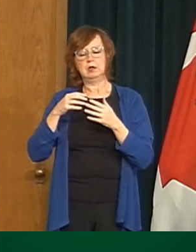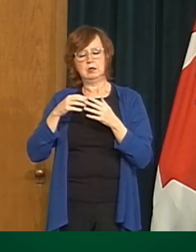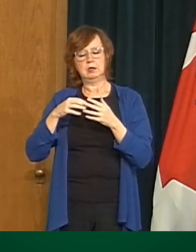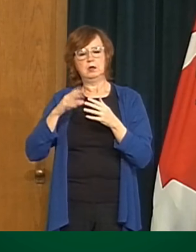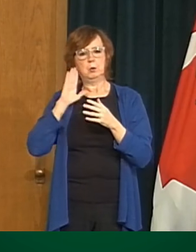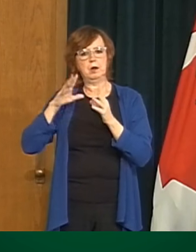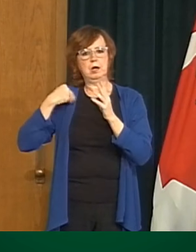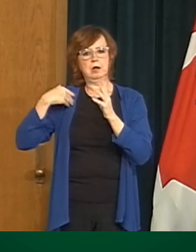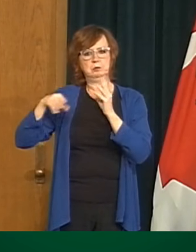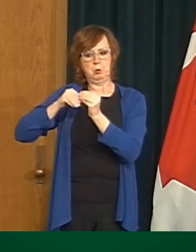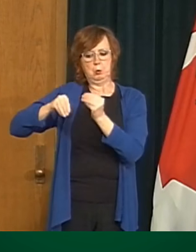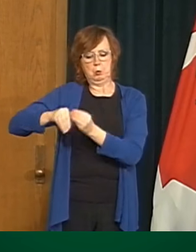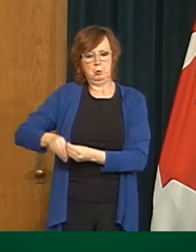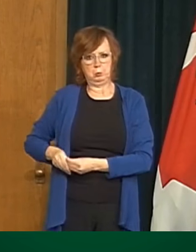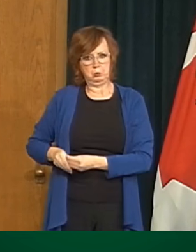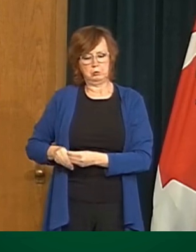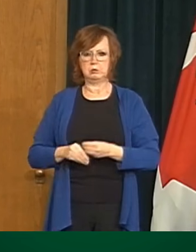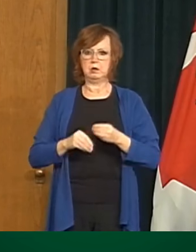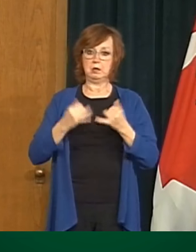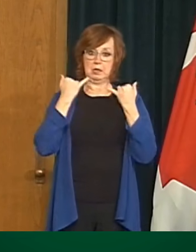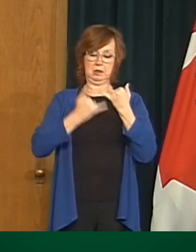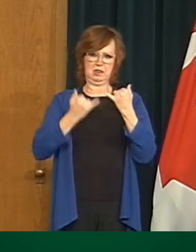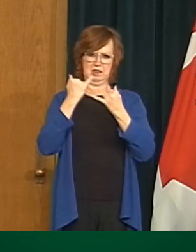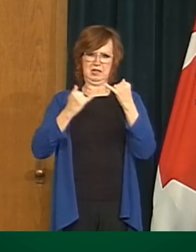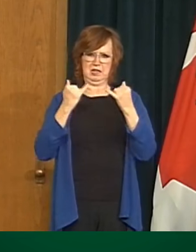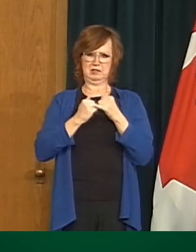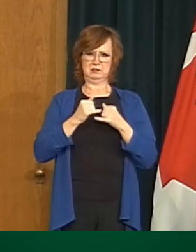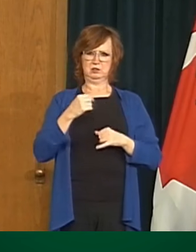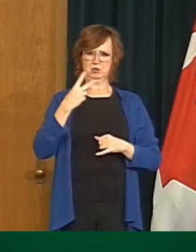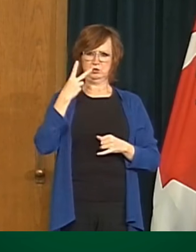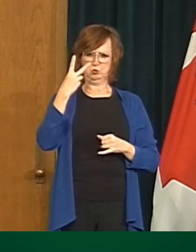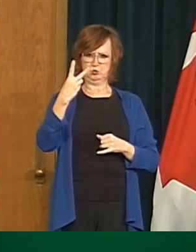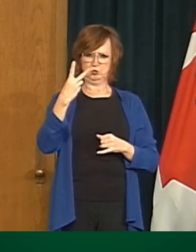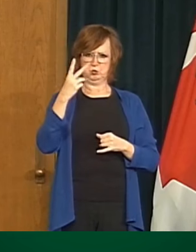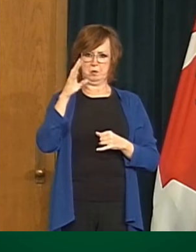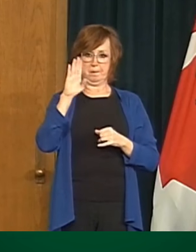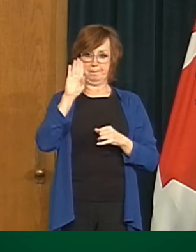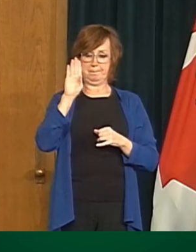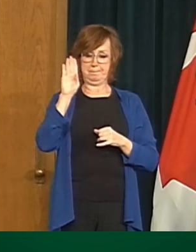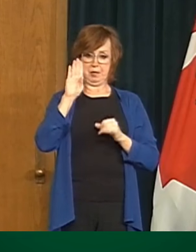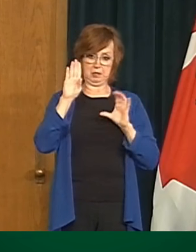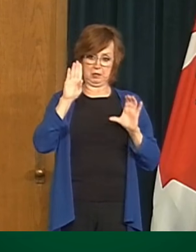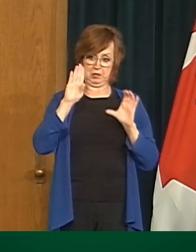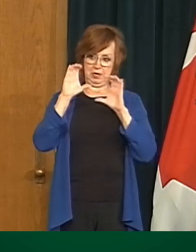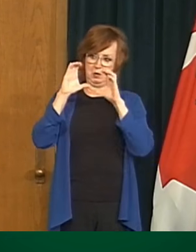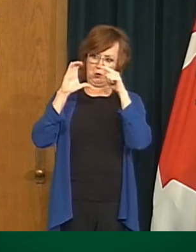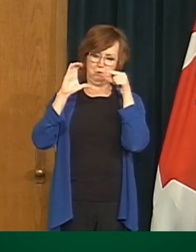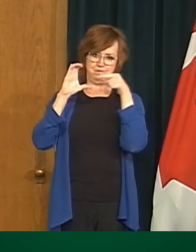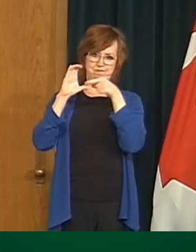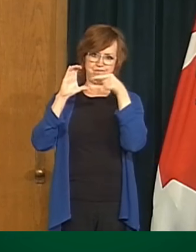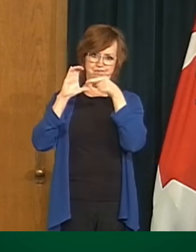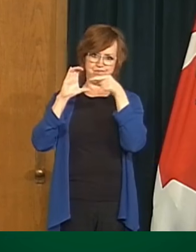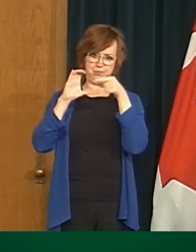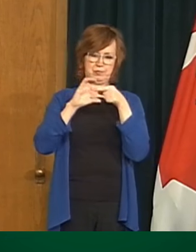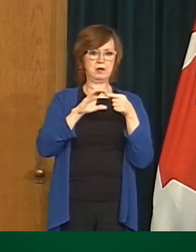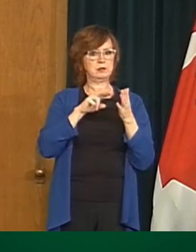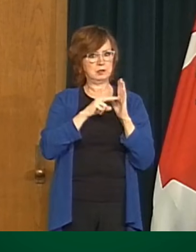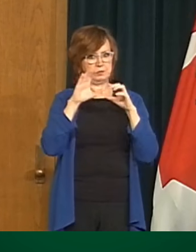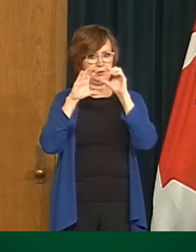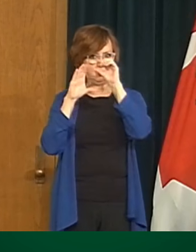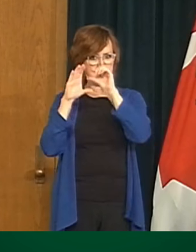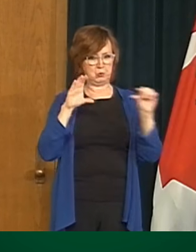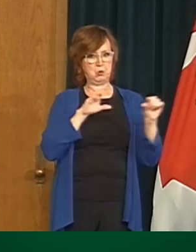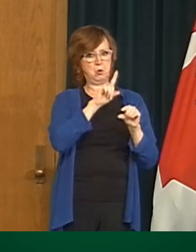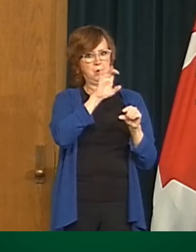agencies. And lastly, the $2 billion capital injection includes a $150 million